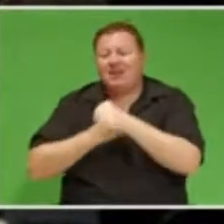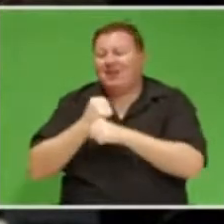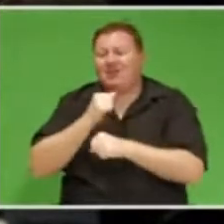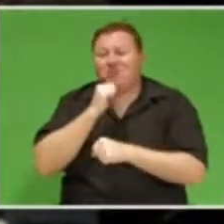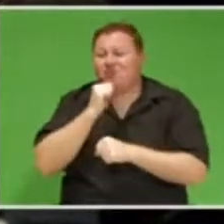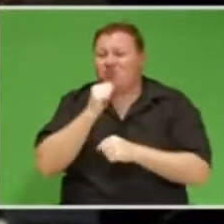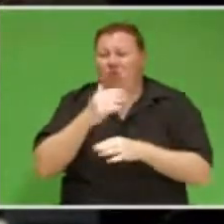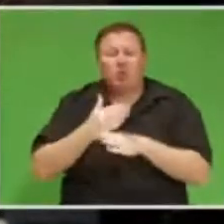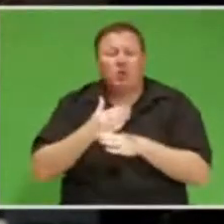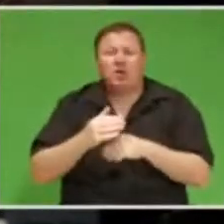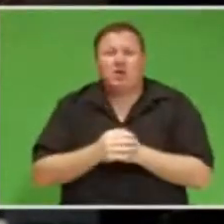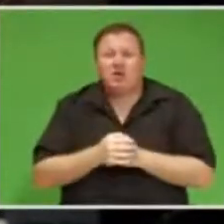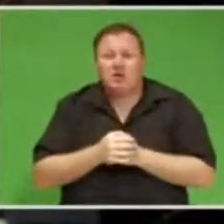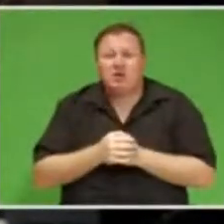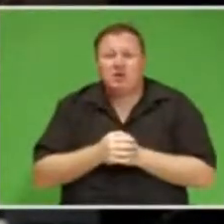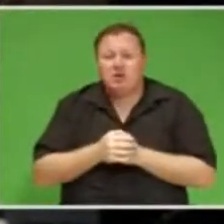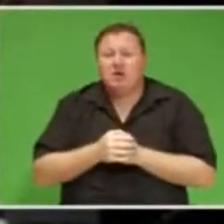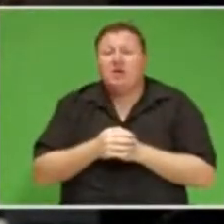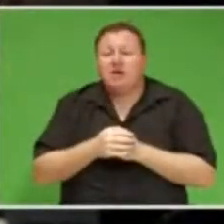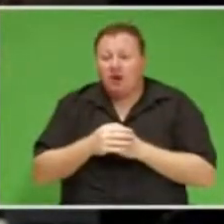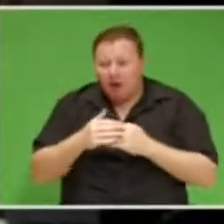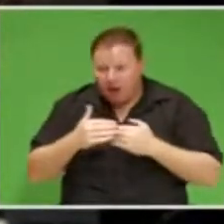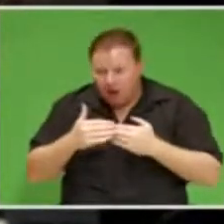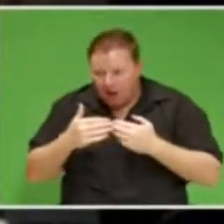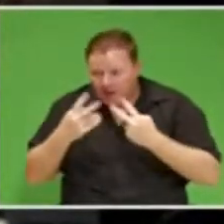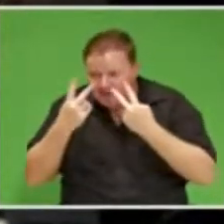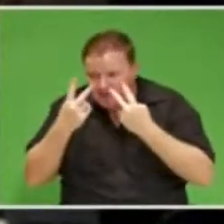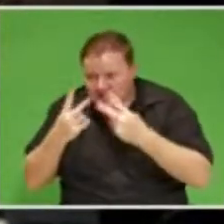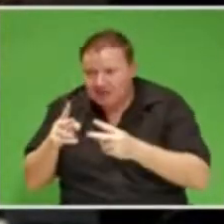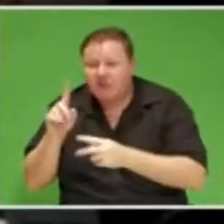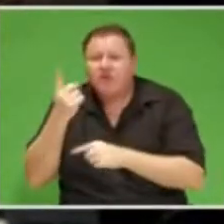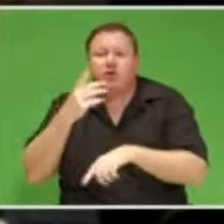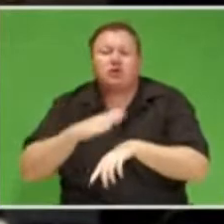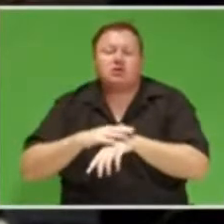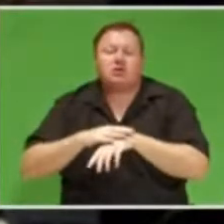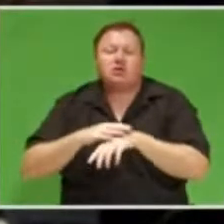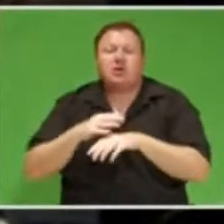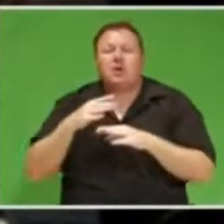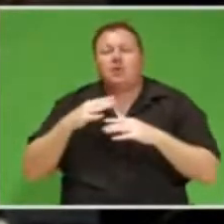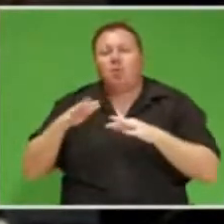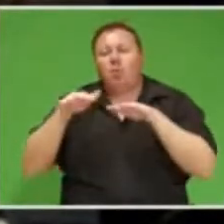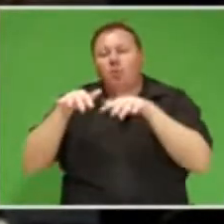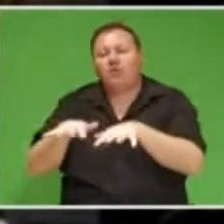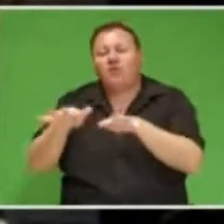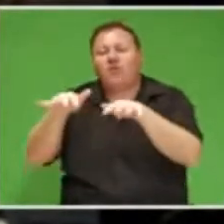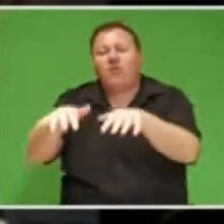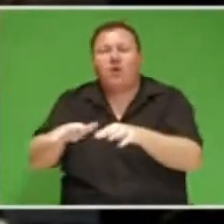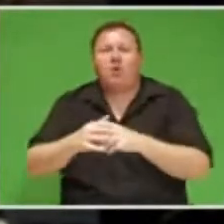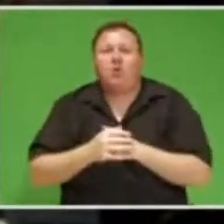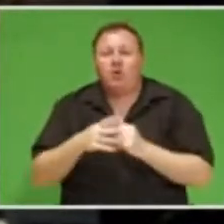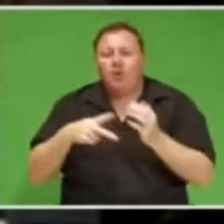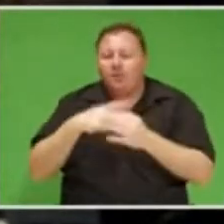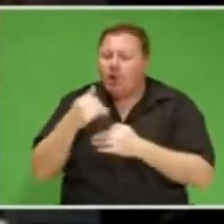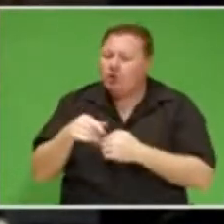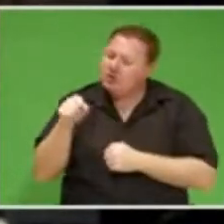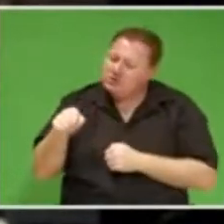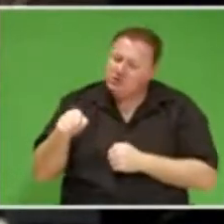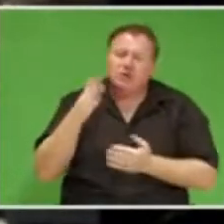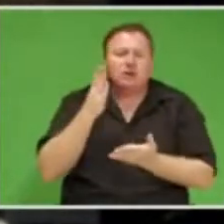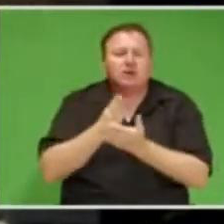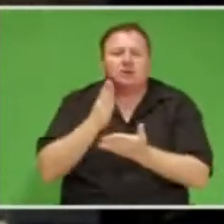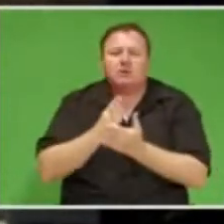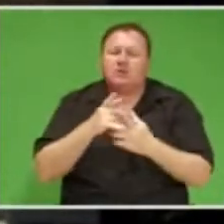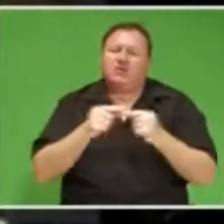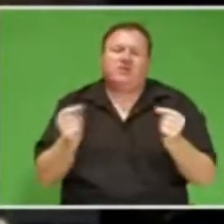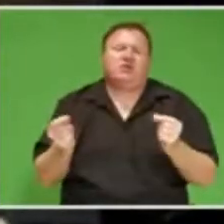see the first flow of water, and I have insisted that that project must be completed